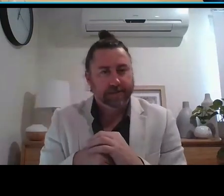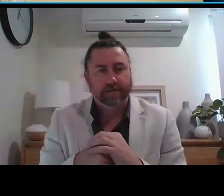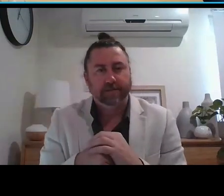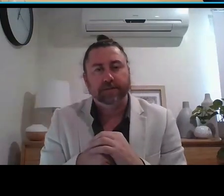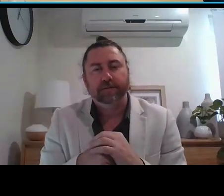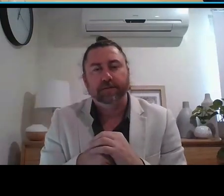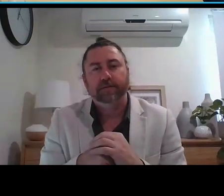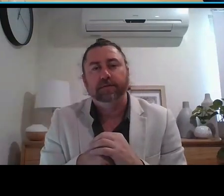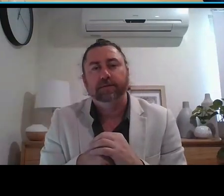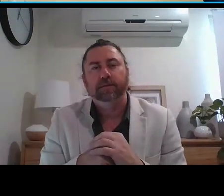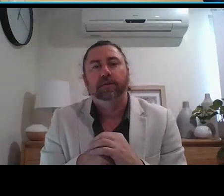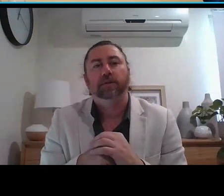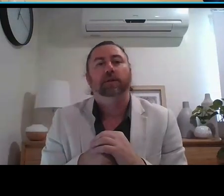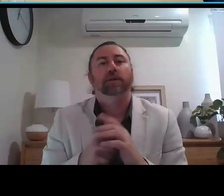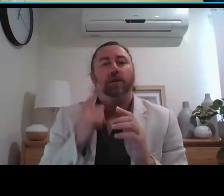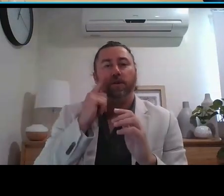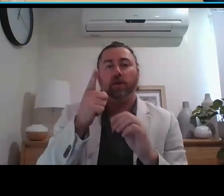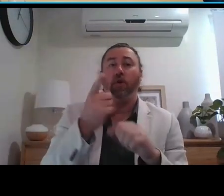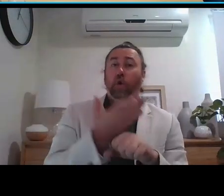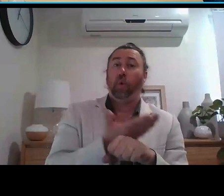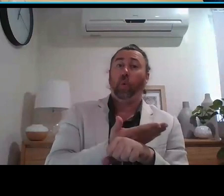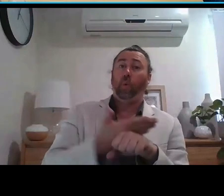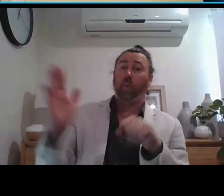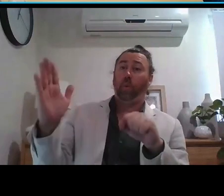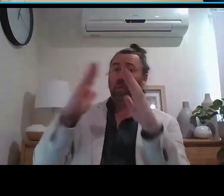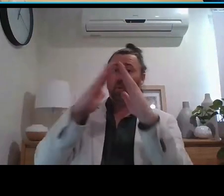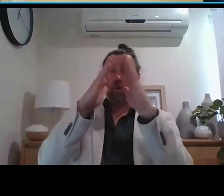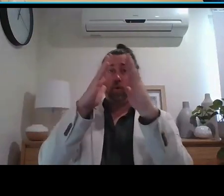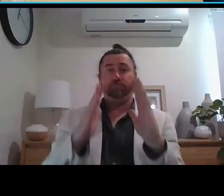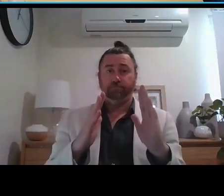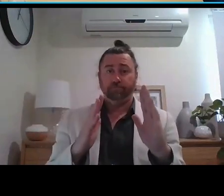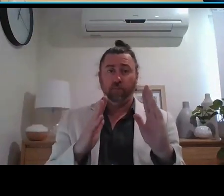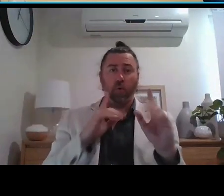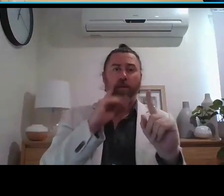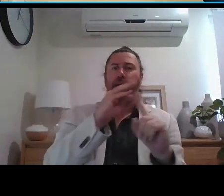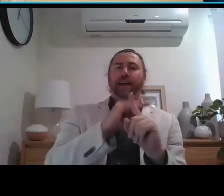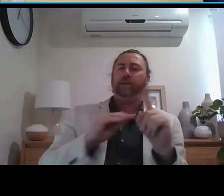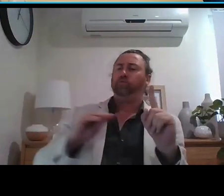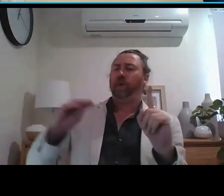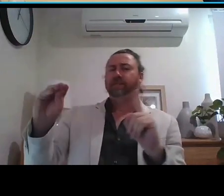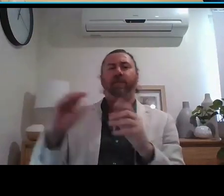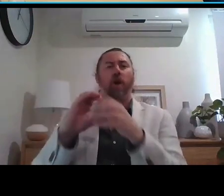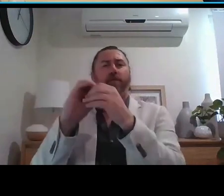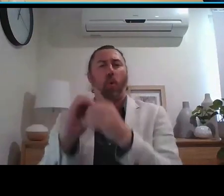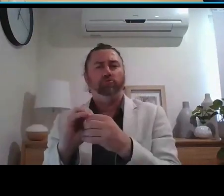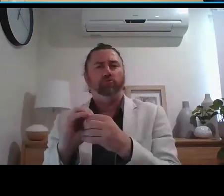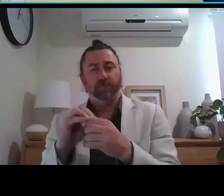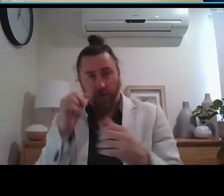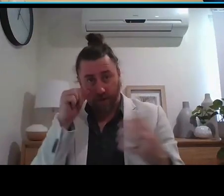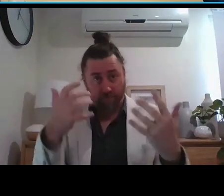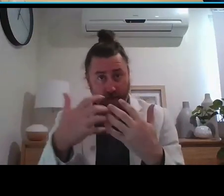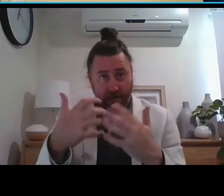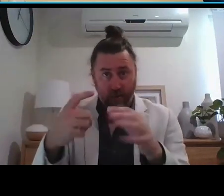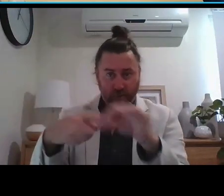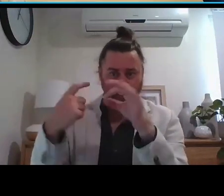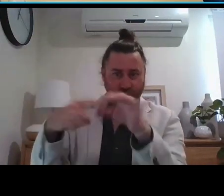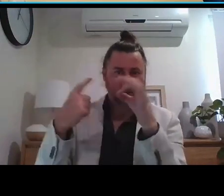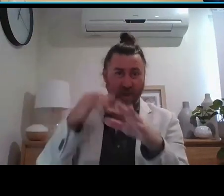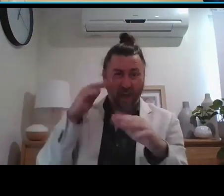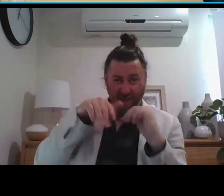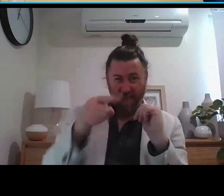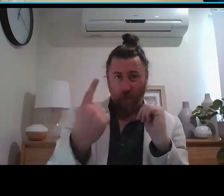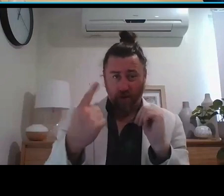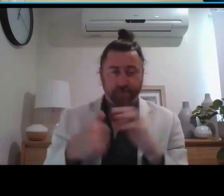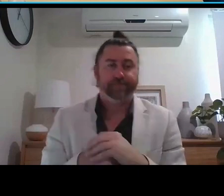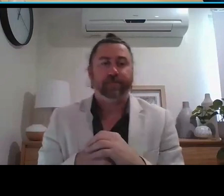into the demonstration was around new homes and transfer of ownership. Certainly a question and answer that's been appearing around this.